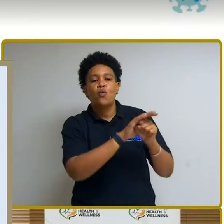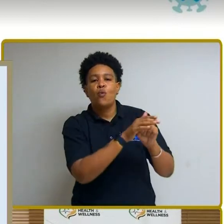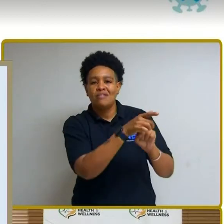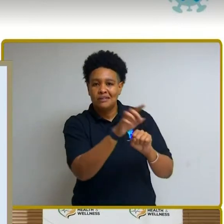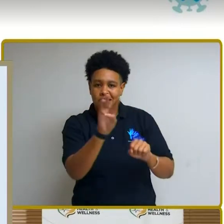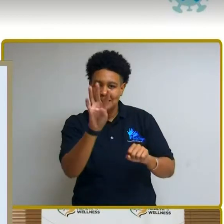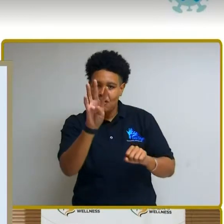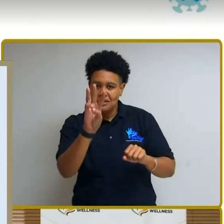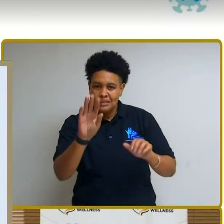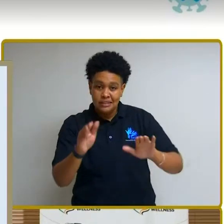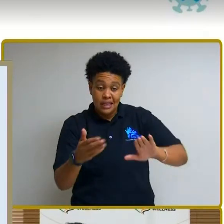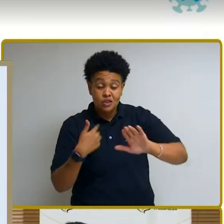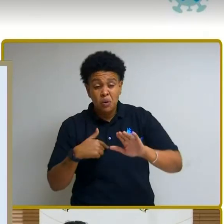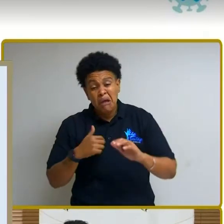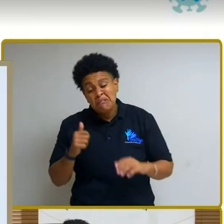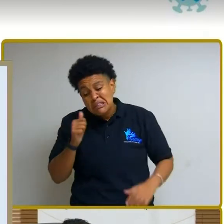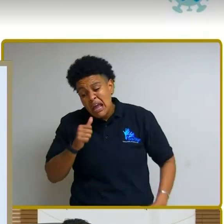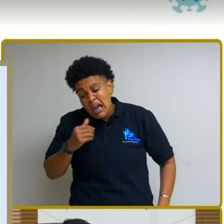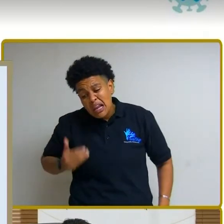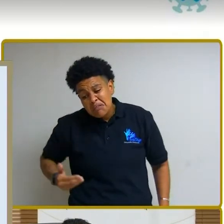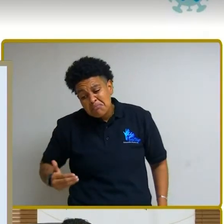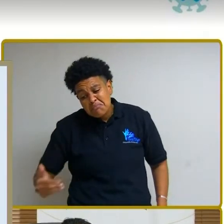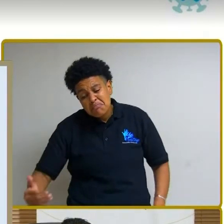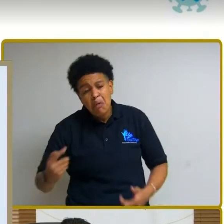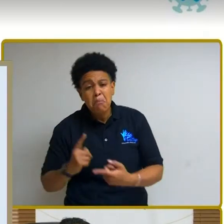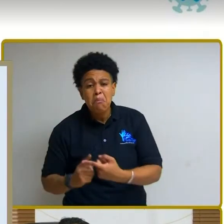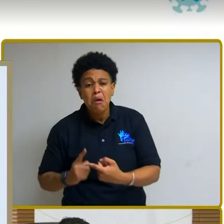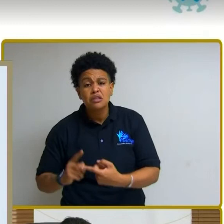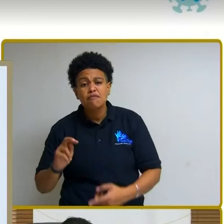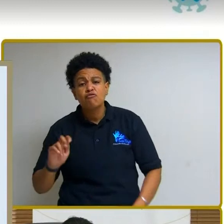So we have a daily positivity rate yesterday of